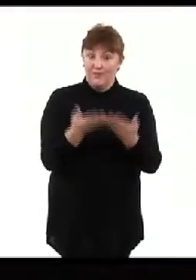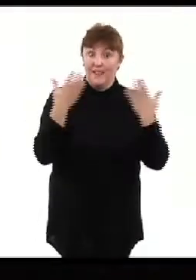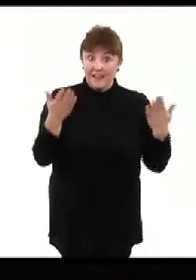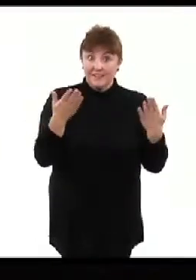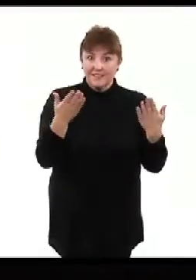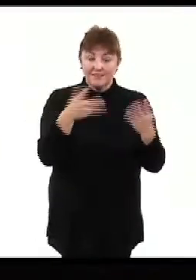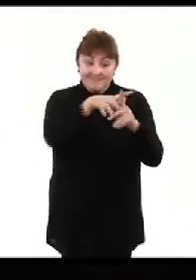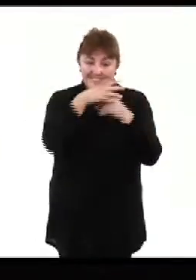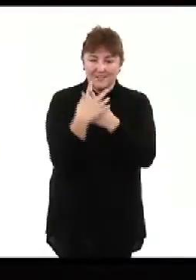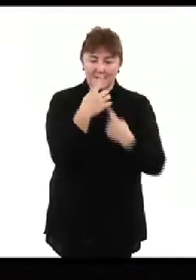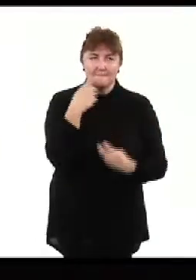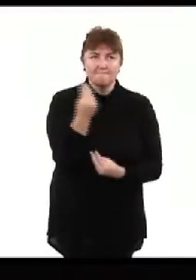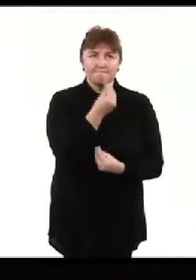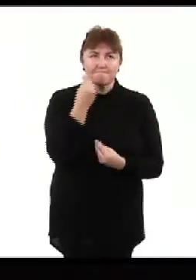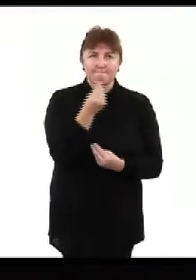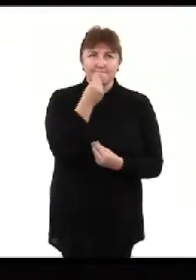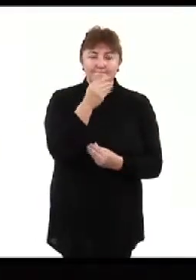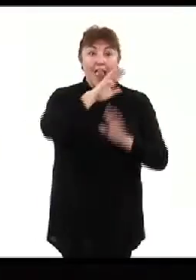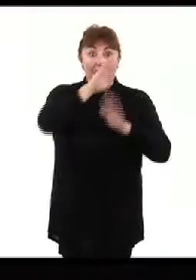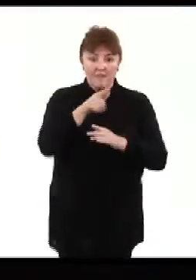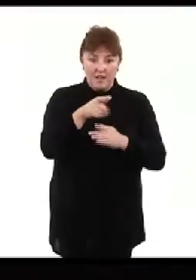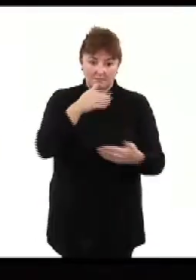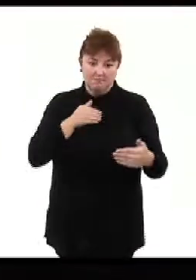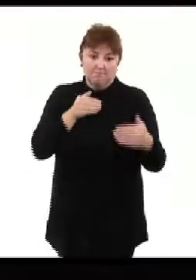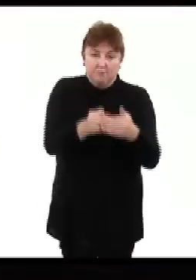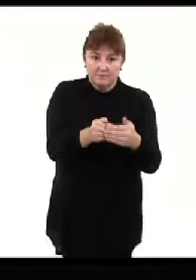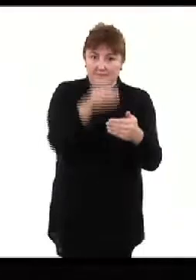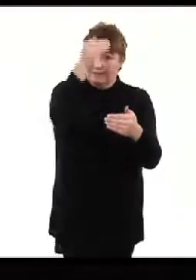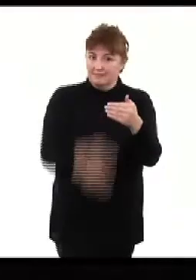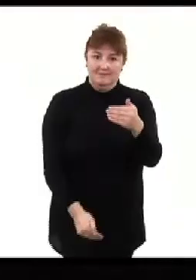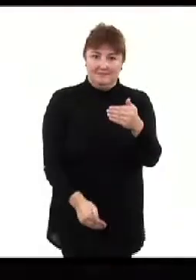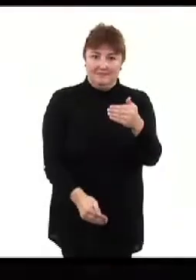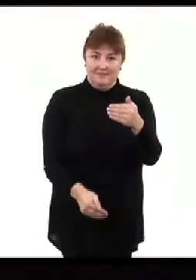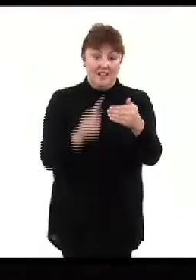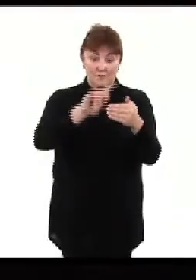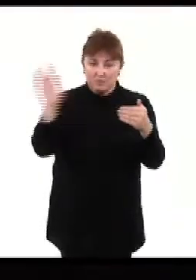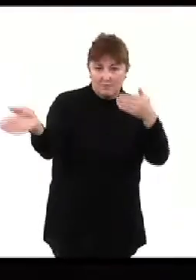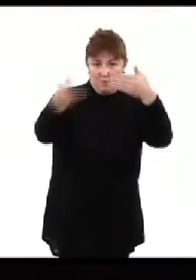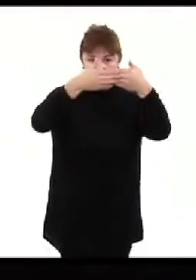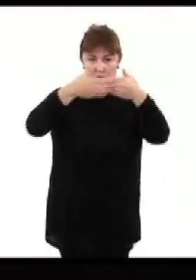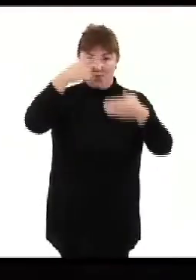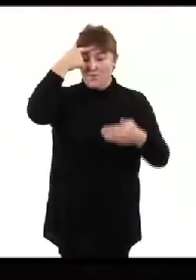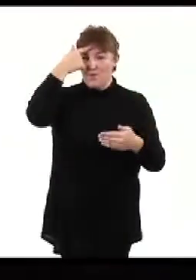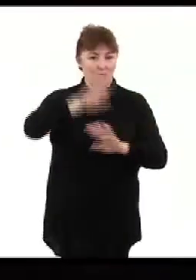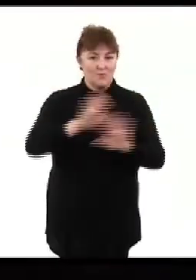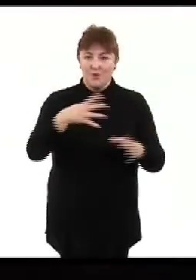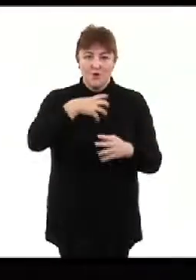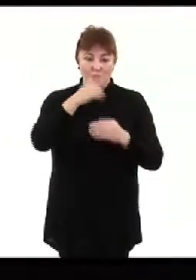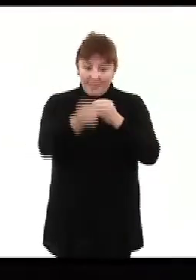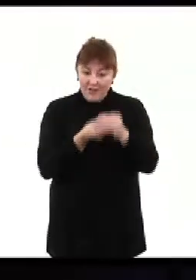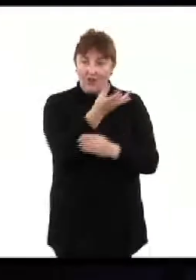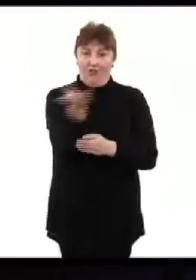but you're blocked here. You can't get the rest of the way, all right? So for sign languages, if we don't